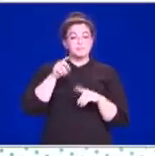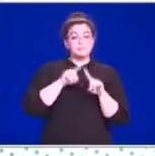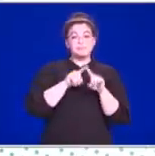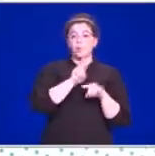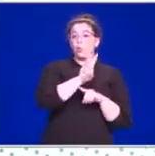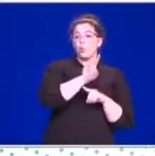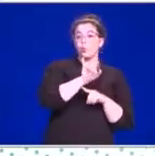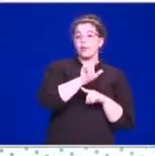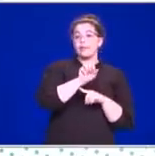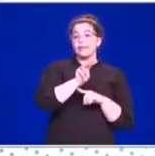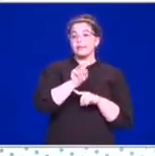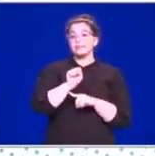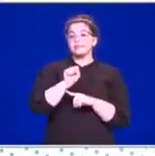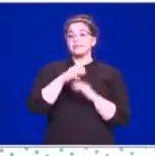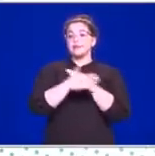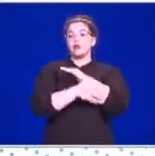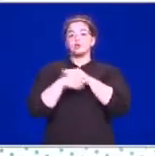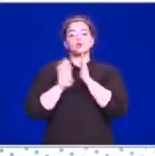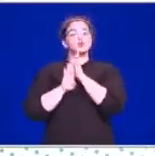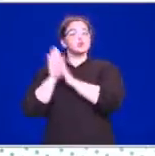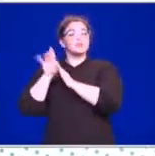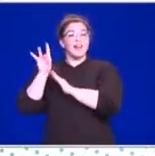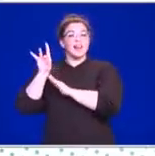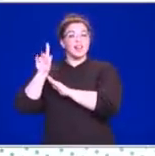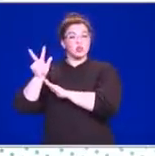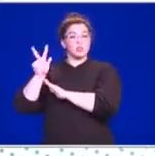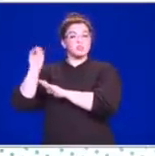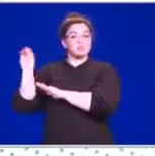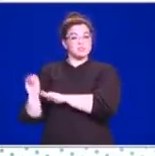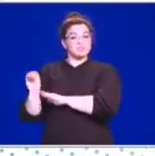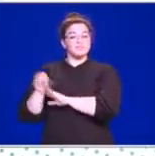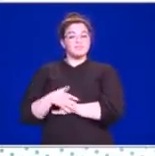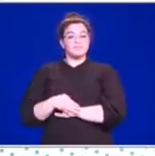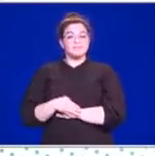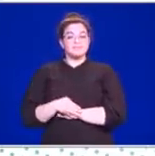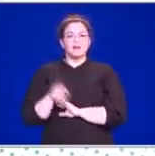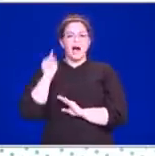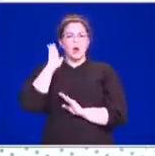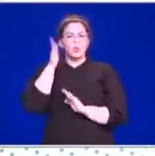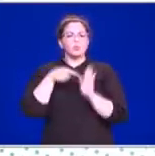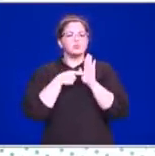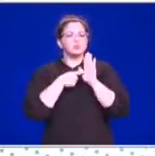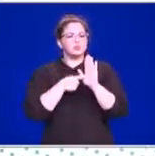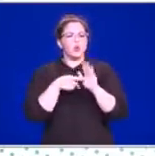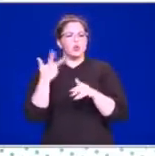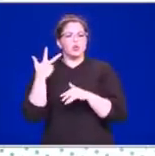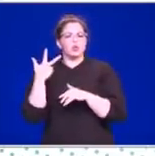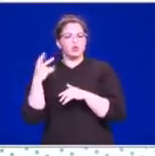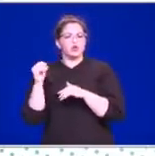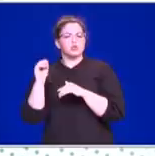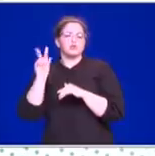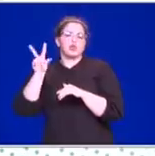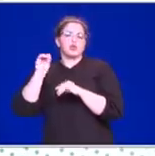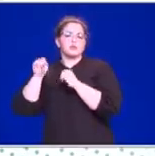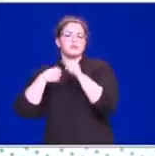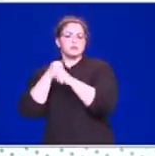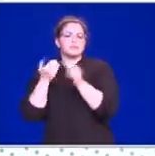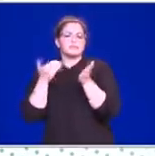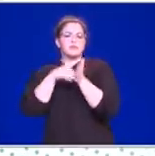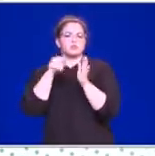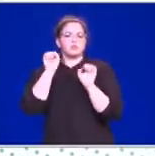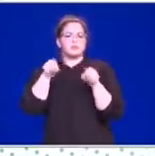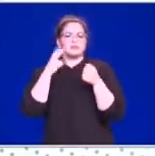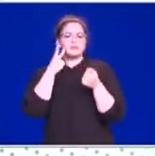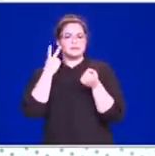North Dakota, grew by 83%. I'll replay the 3 decades again so that you can see the changes over time.